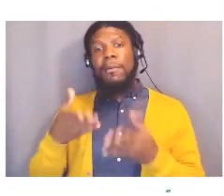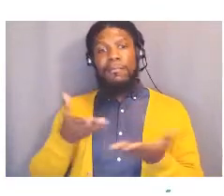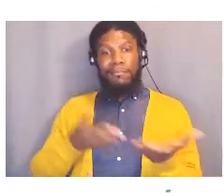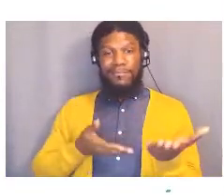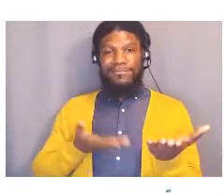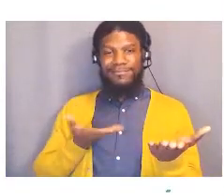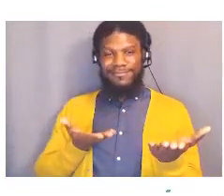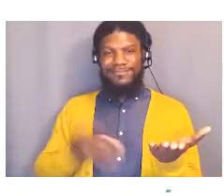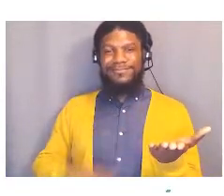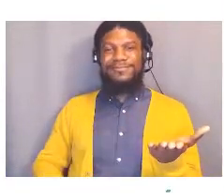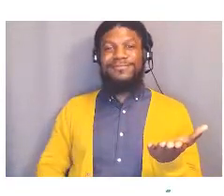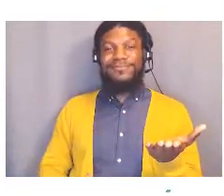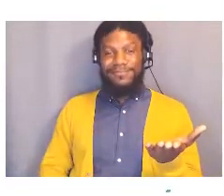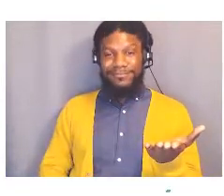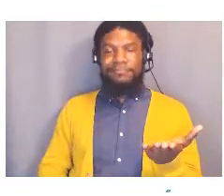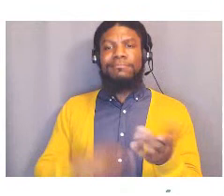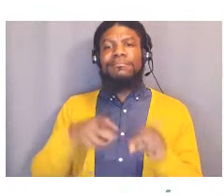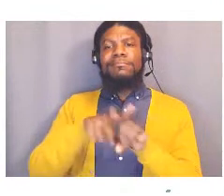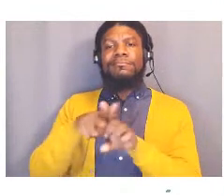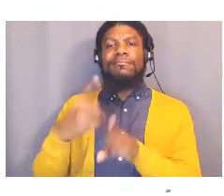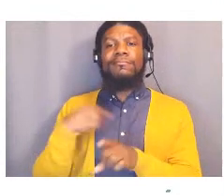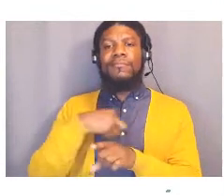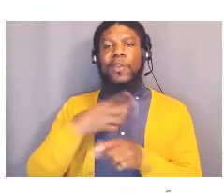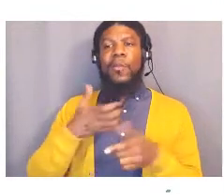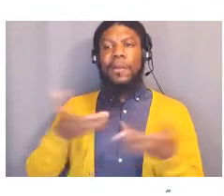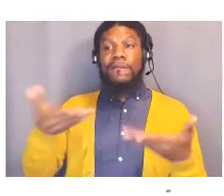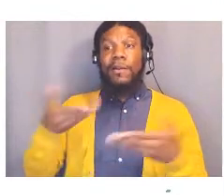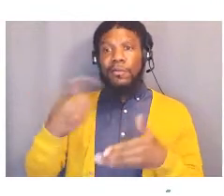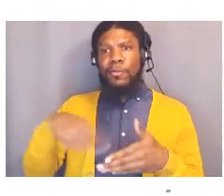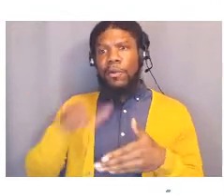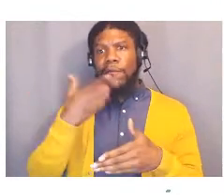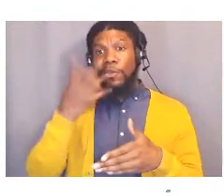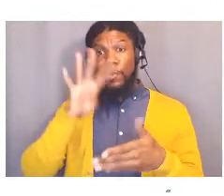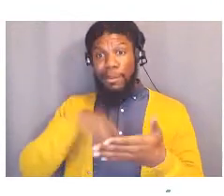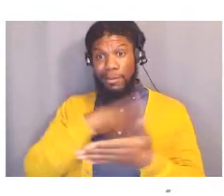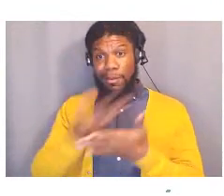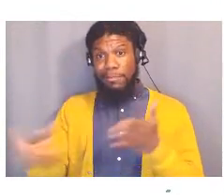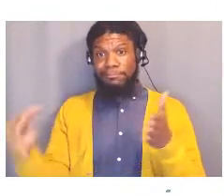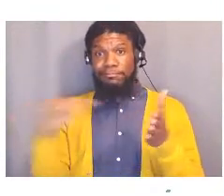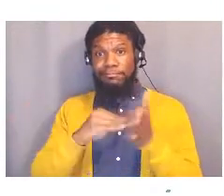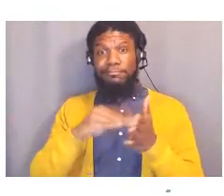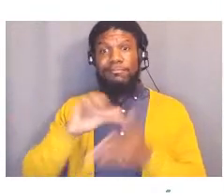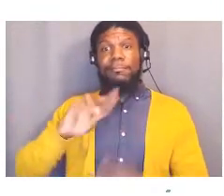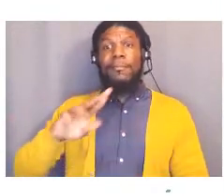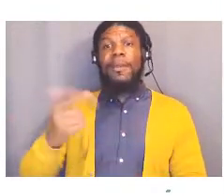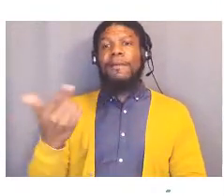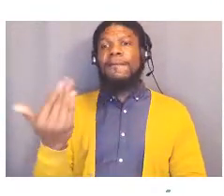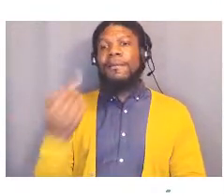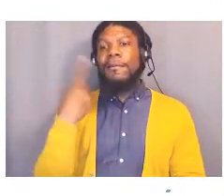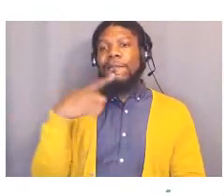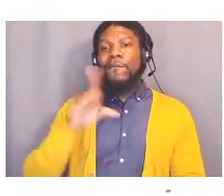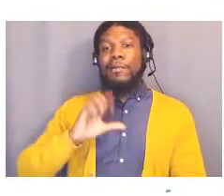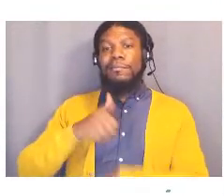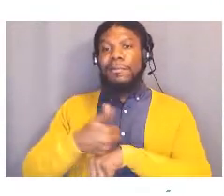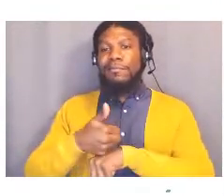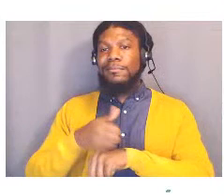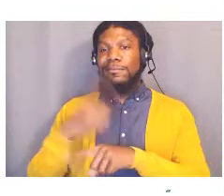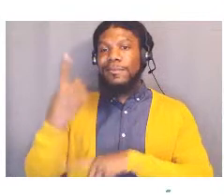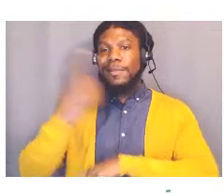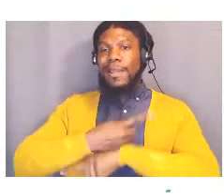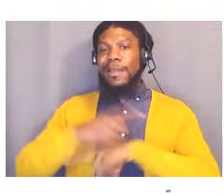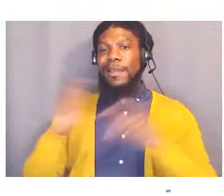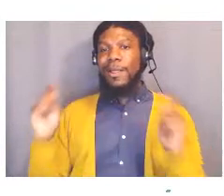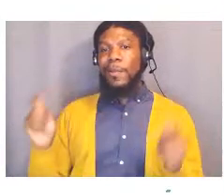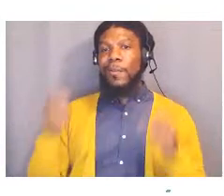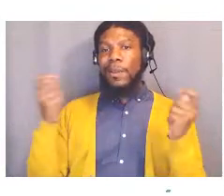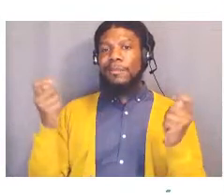thepealecenter.org/campaign. We would also like to invite you all to mark your calendars for August 15th for our Founders Day celebration, when we celebrate